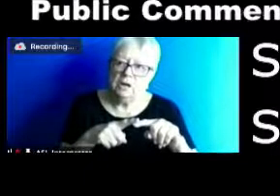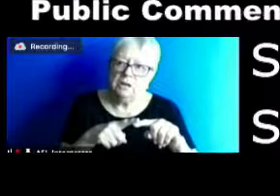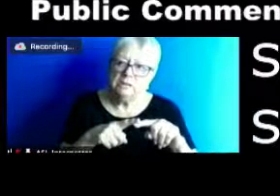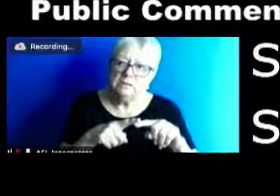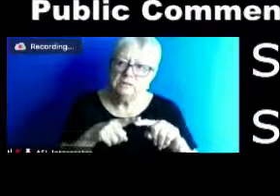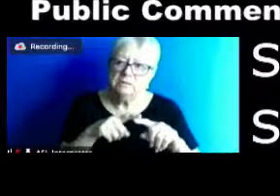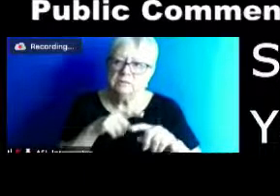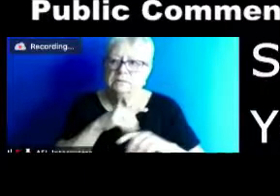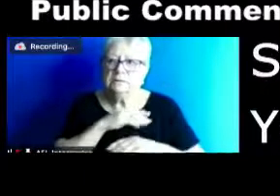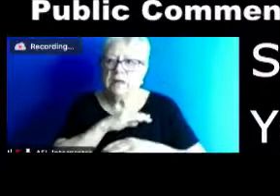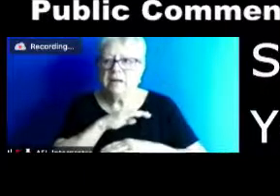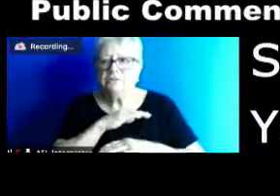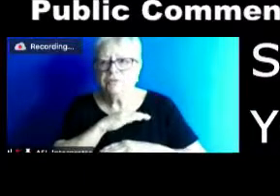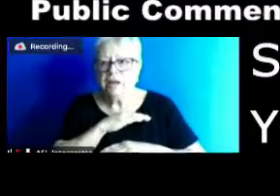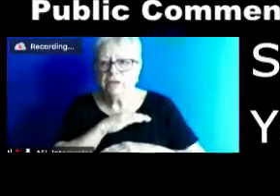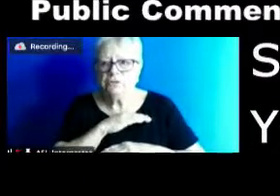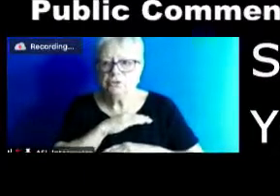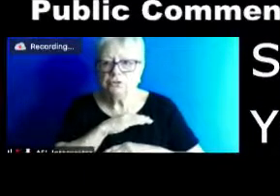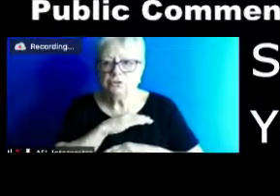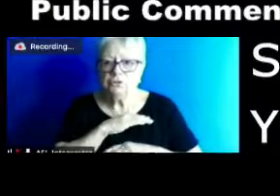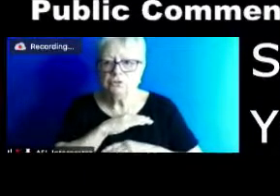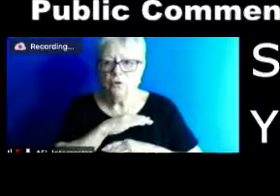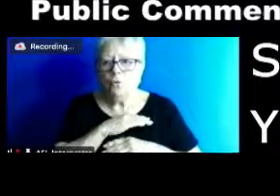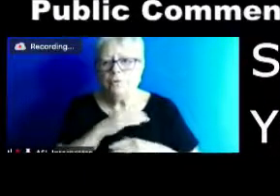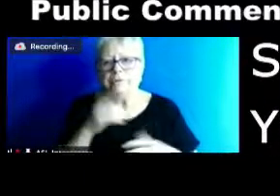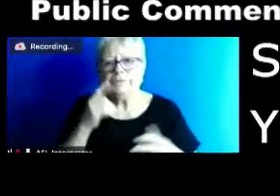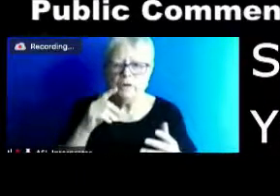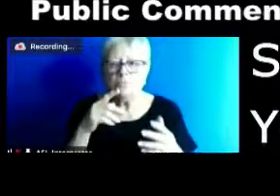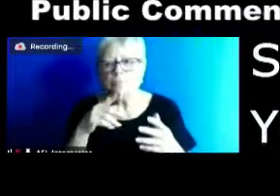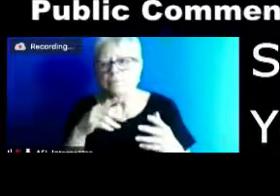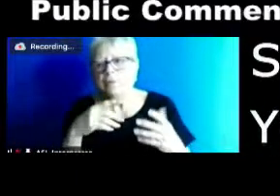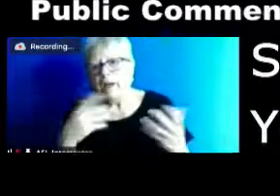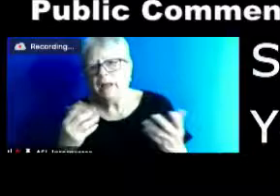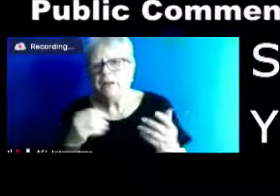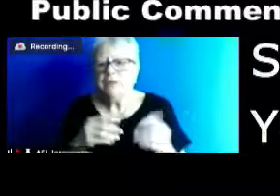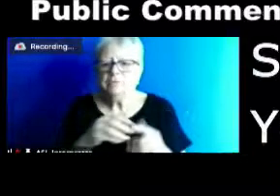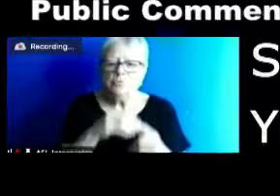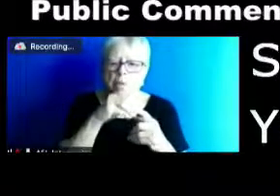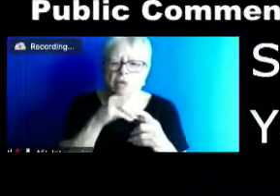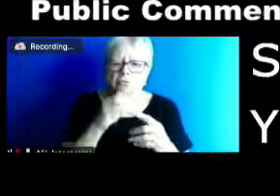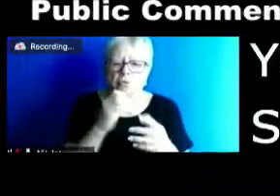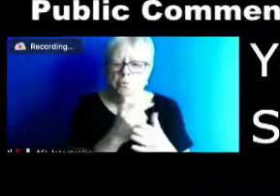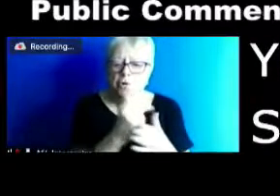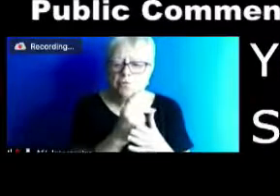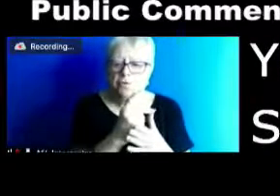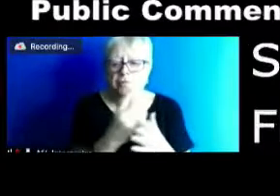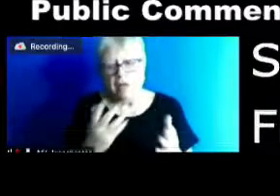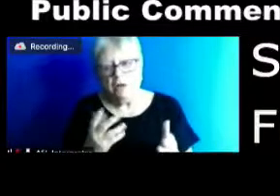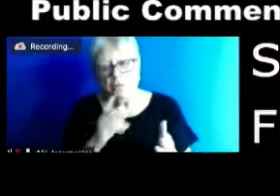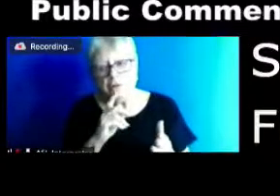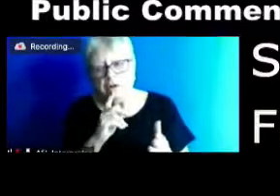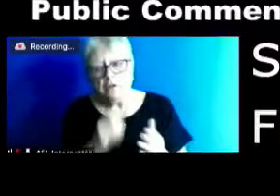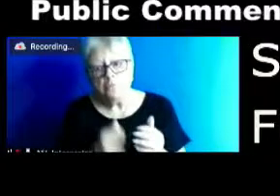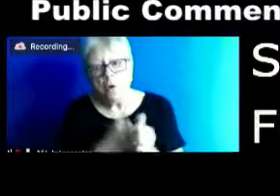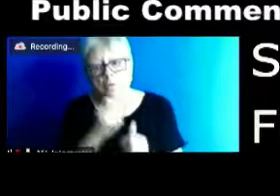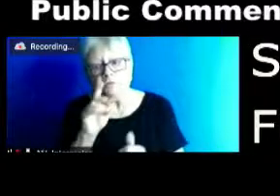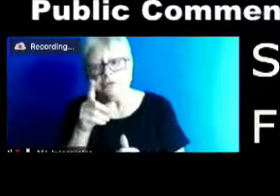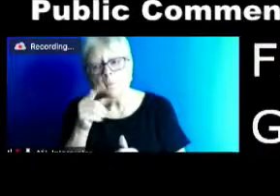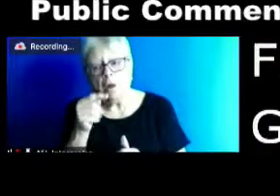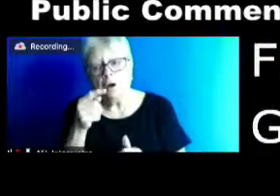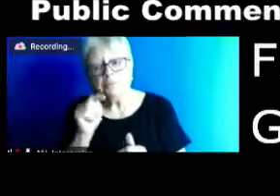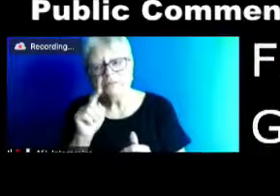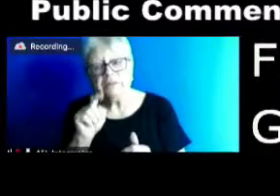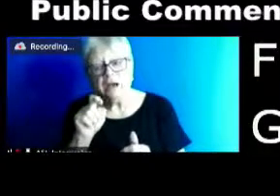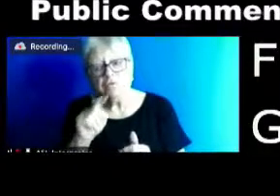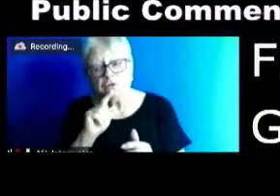satisfaction for or some sort of special approval that frankly most departments have to go through. That's certainly an